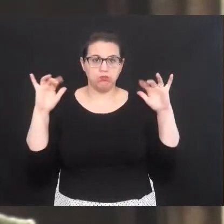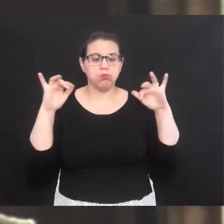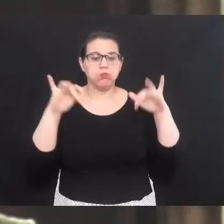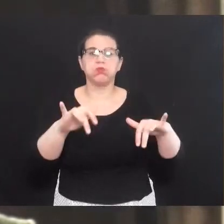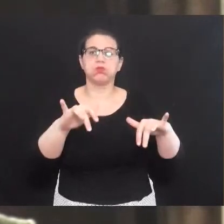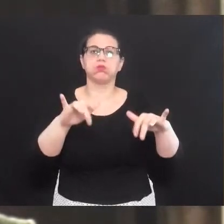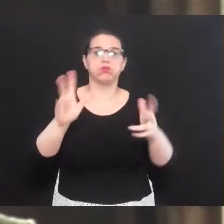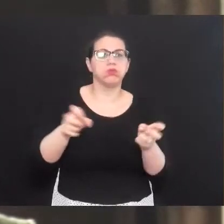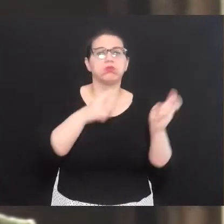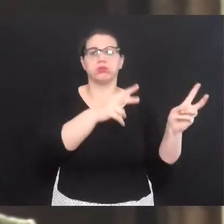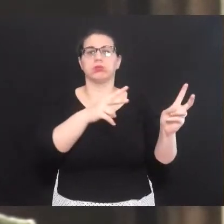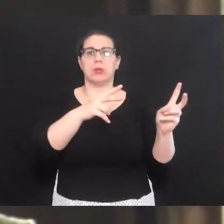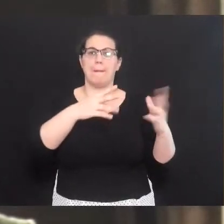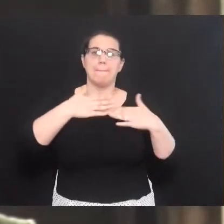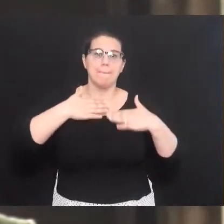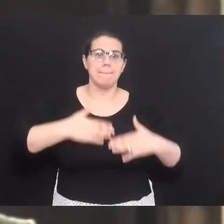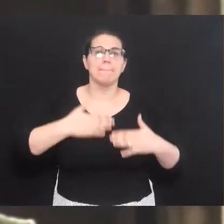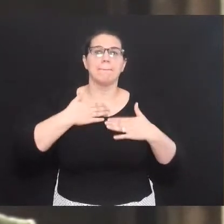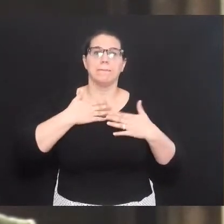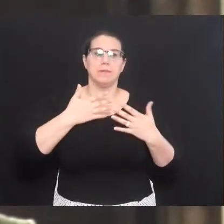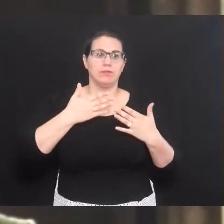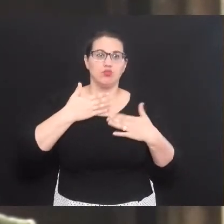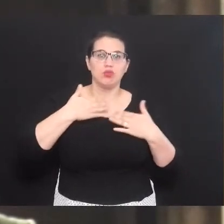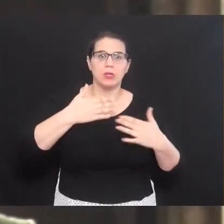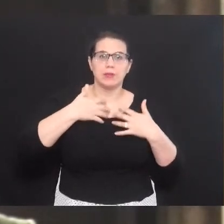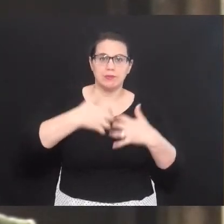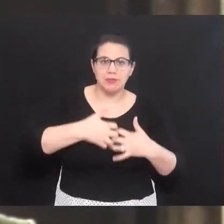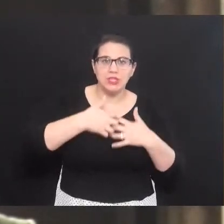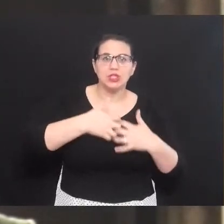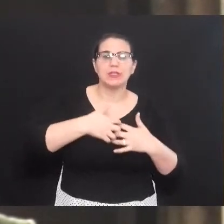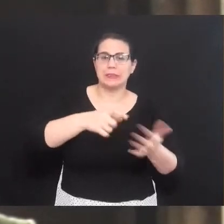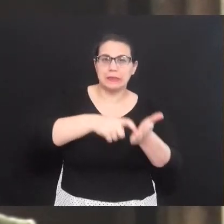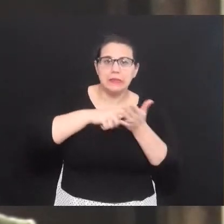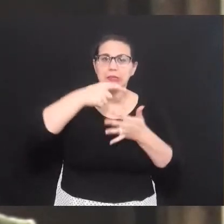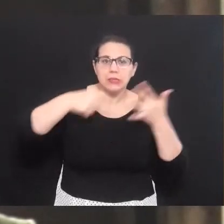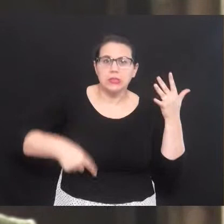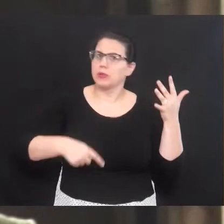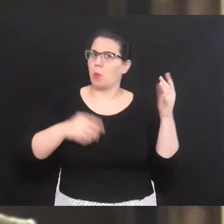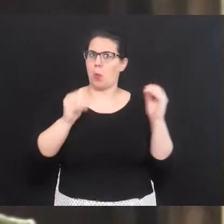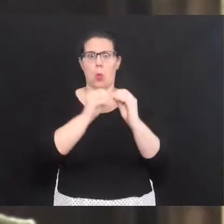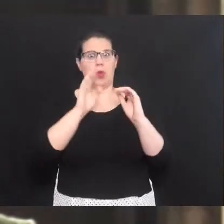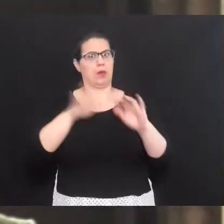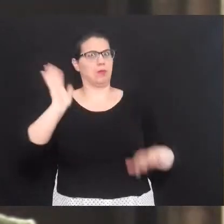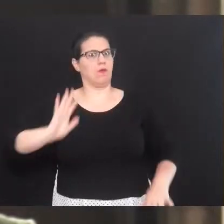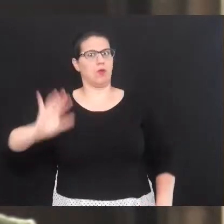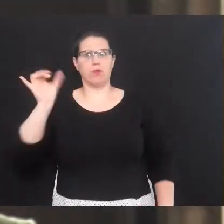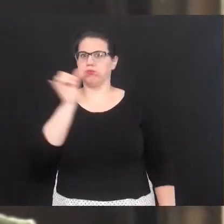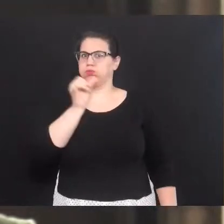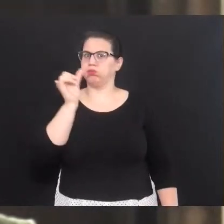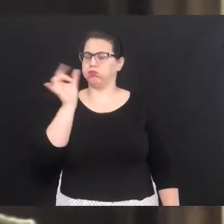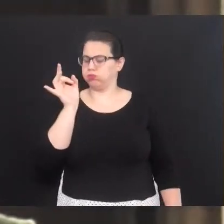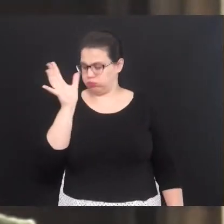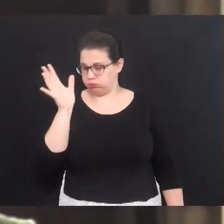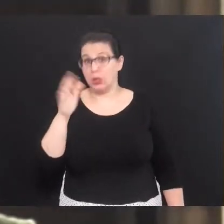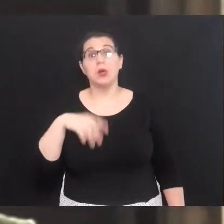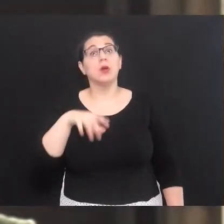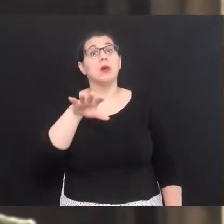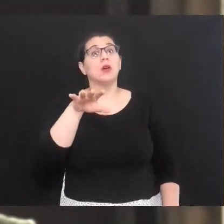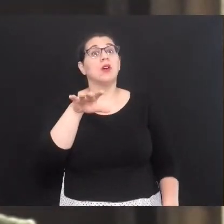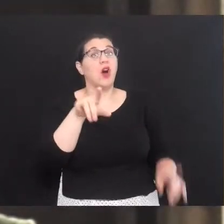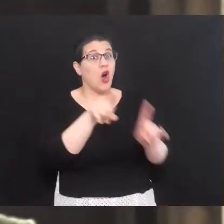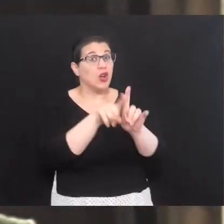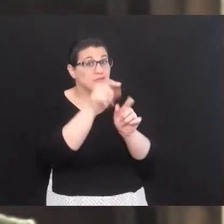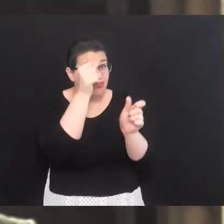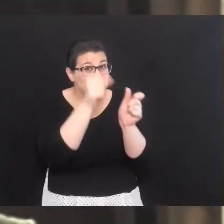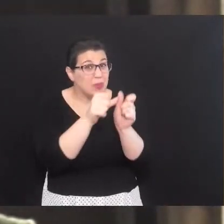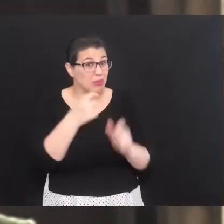mechanical ventilators than we've ever seen before. And remember, as recently as the first week in